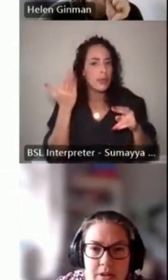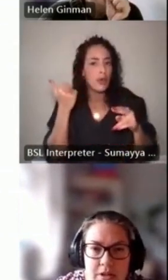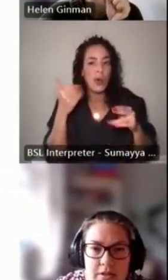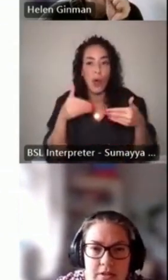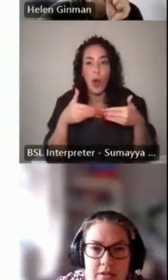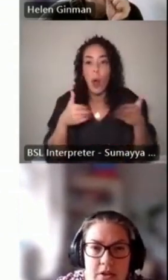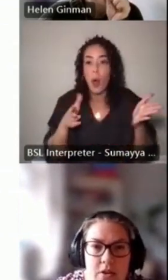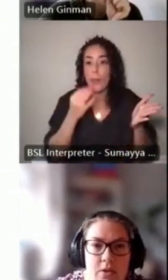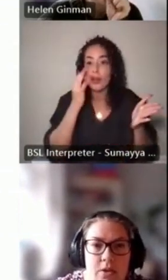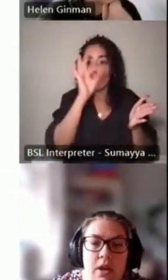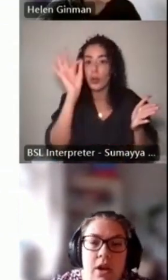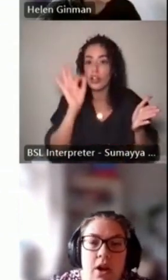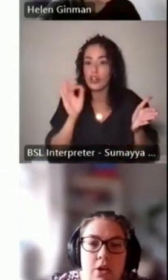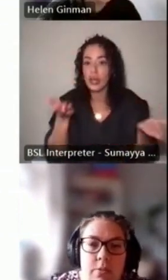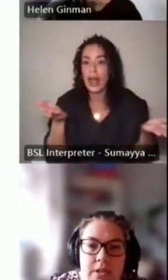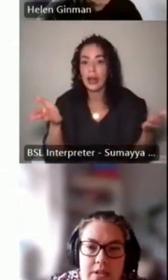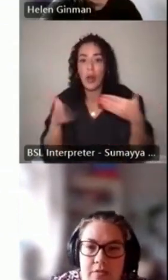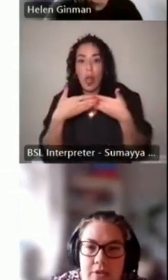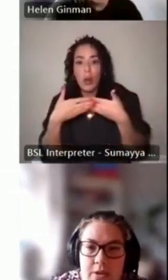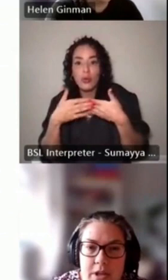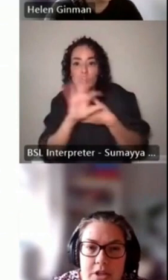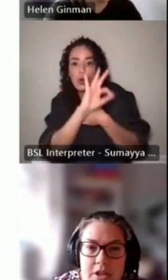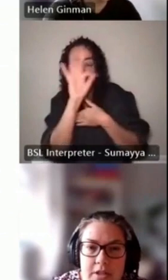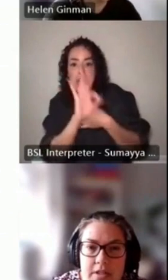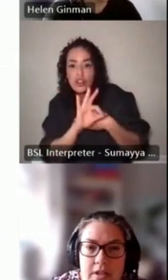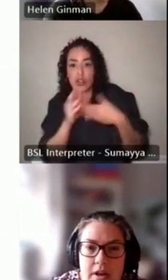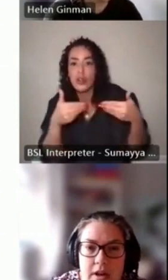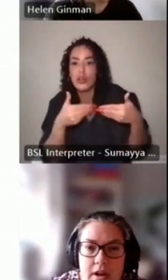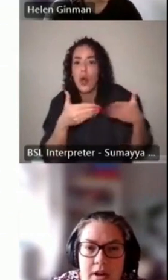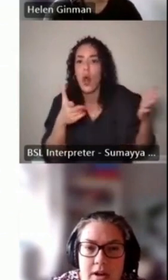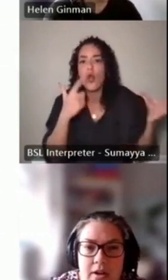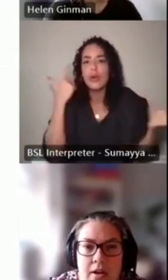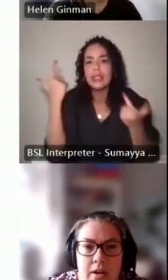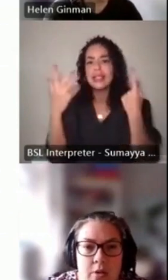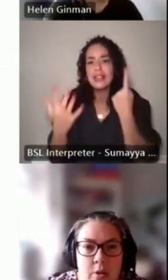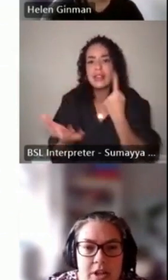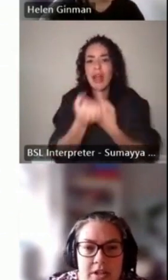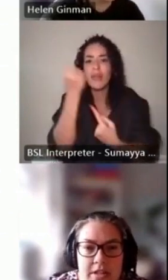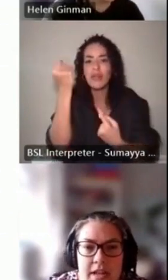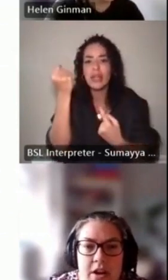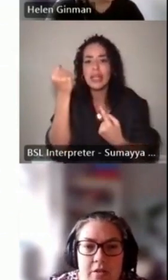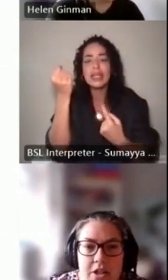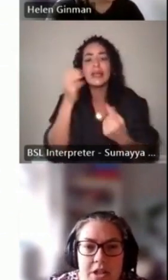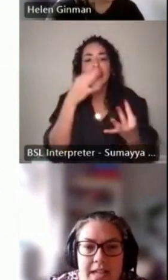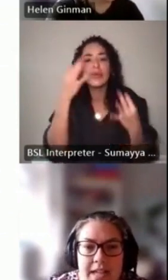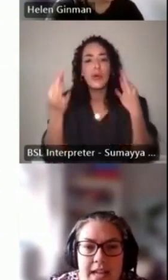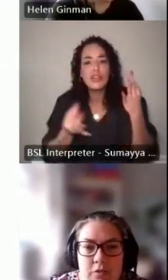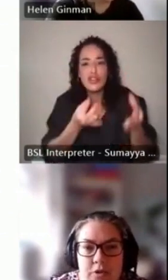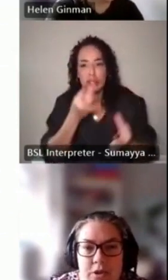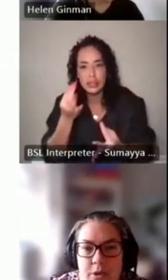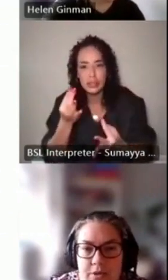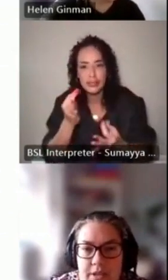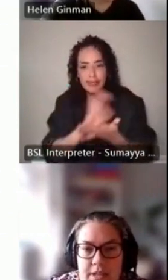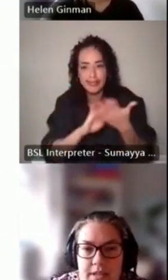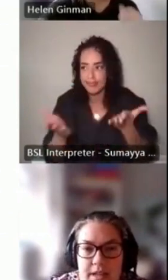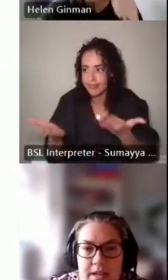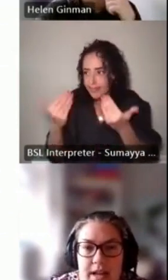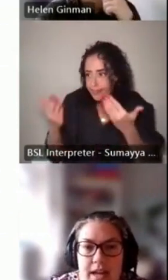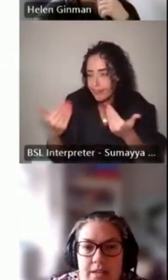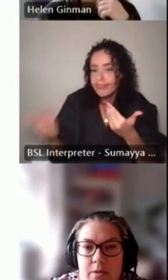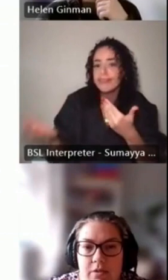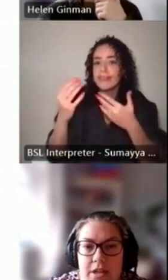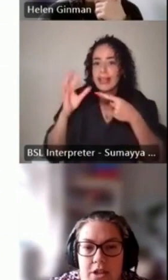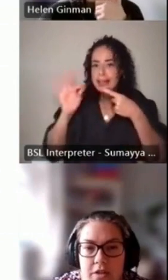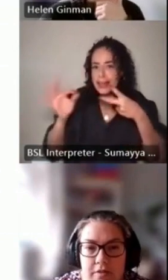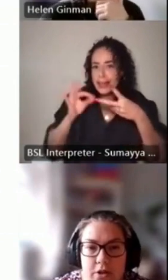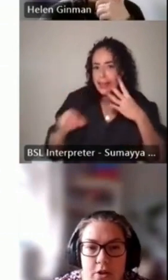versus closed questions. So open discovery questions are Questions that encourage detailed responses